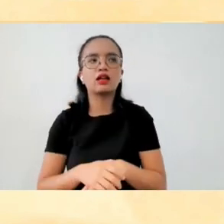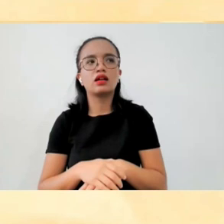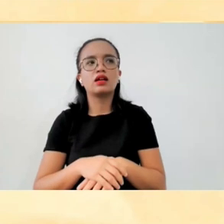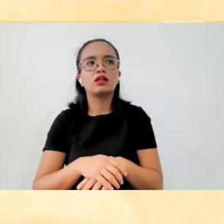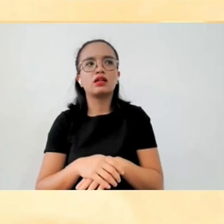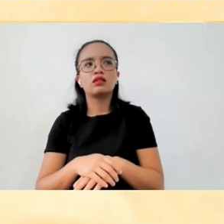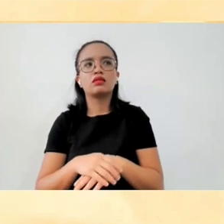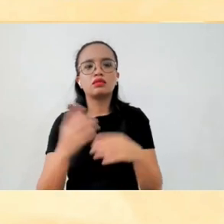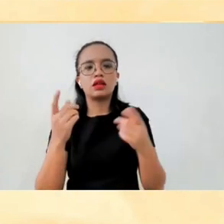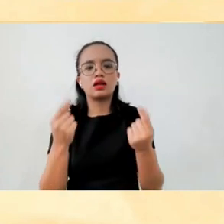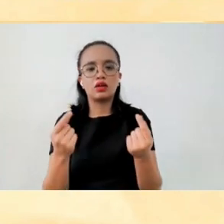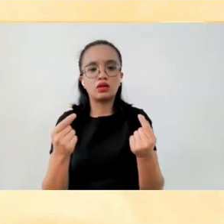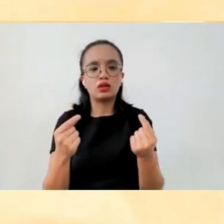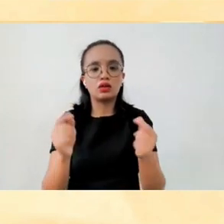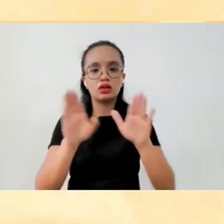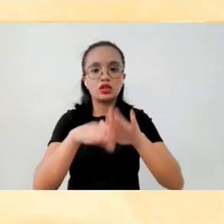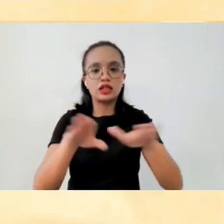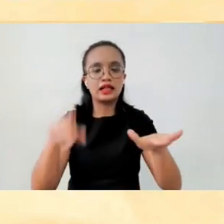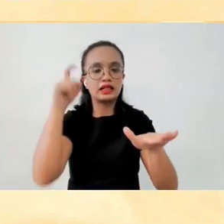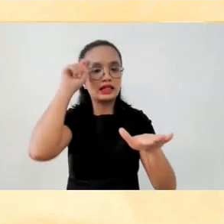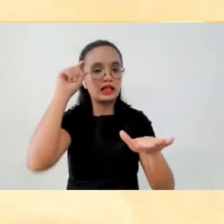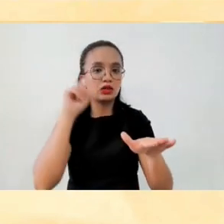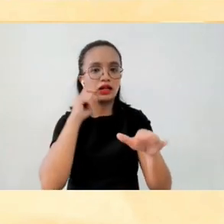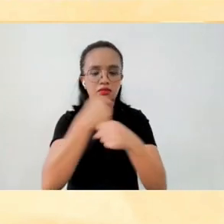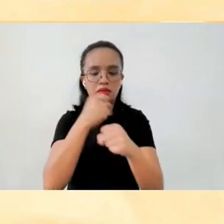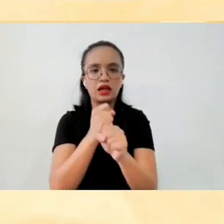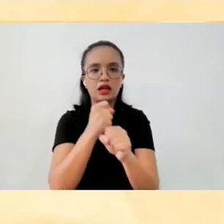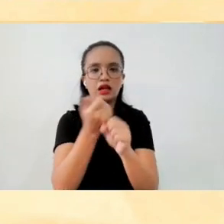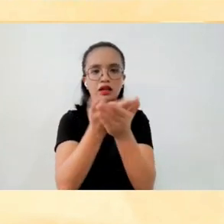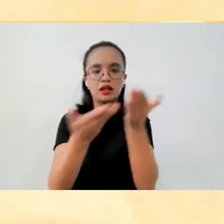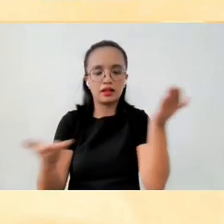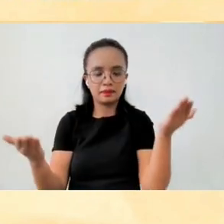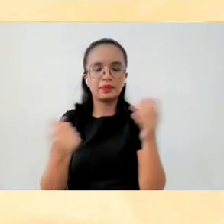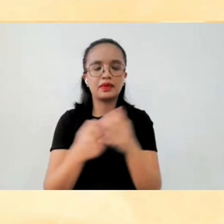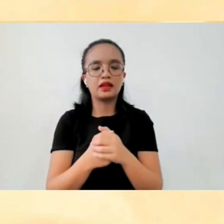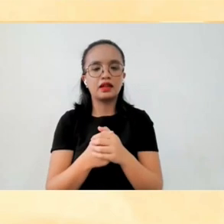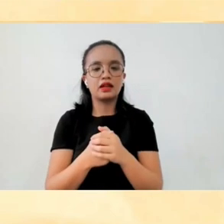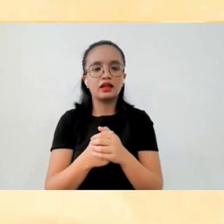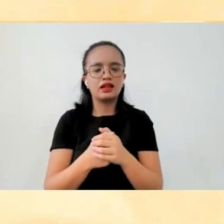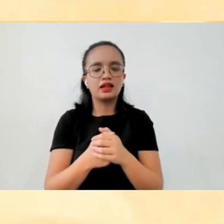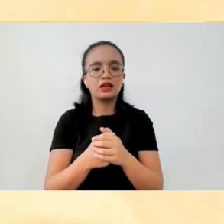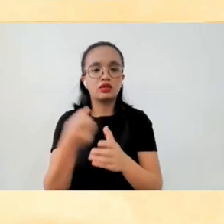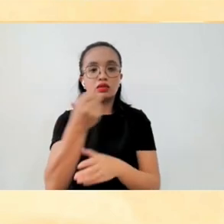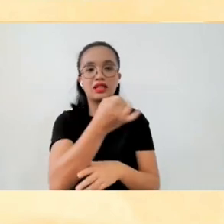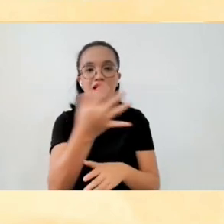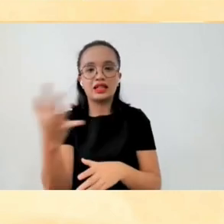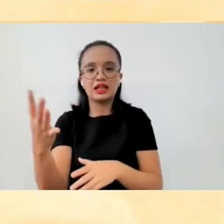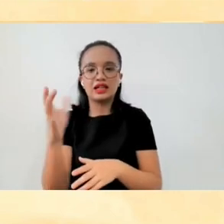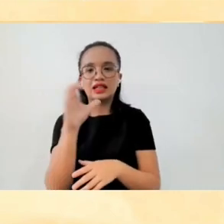victims to produce the child sexual abuse materials. So the number is not actually getting